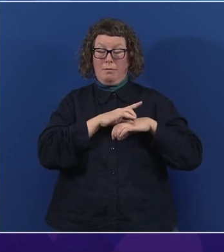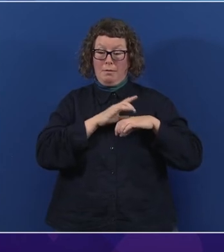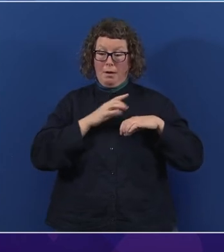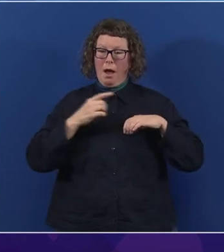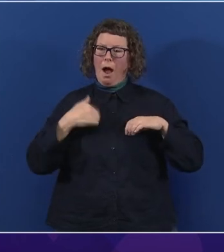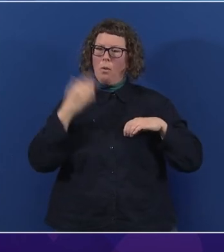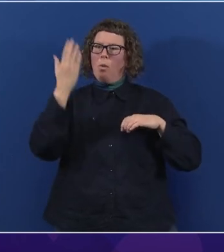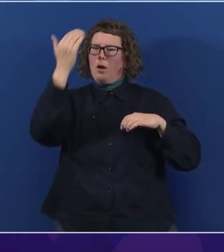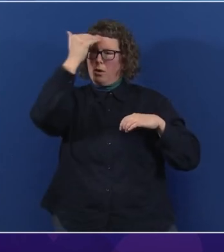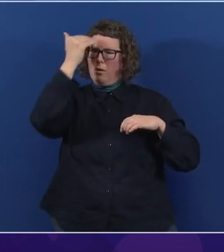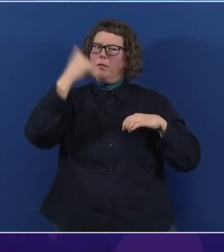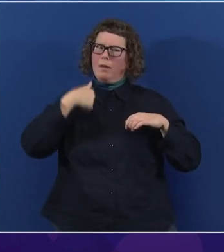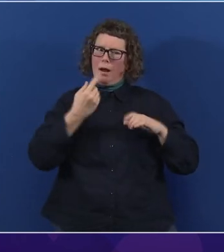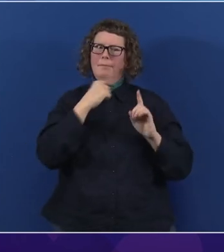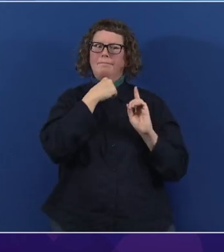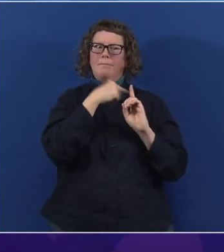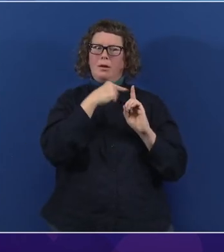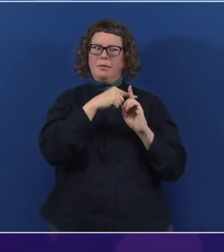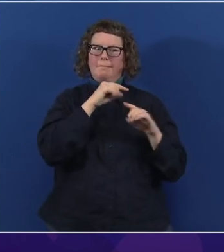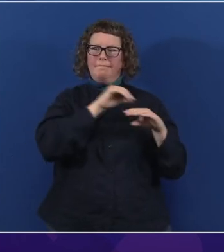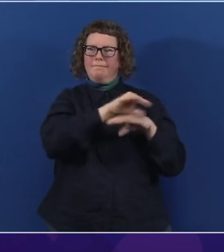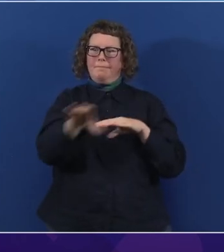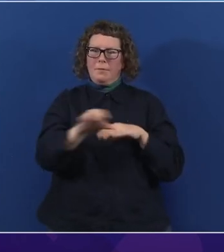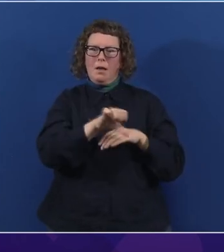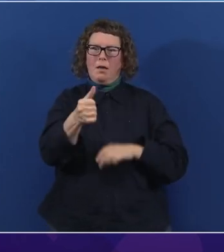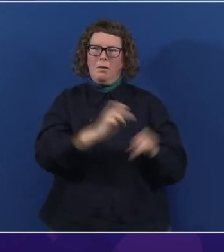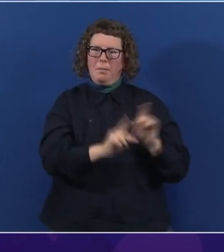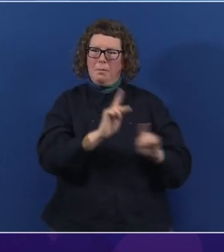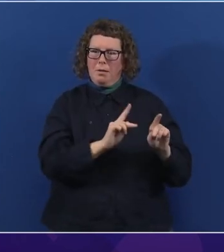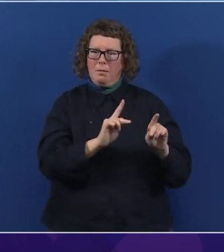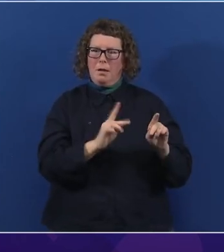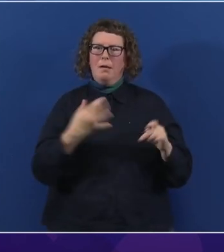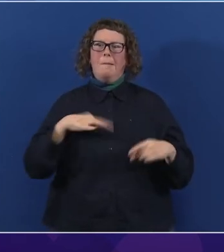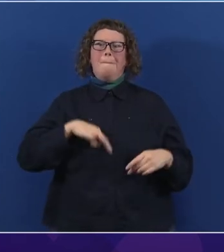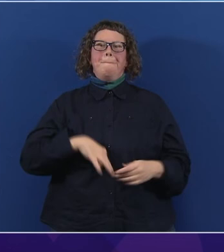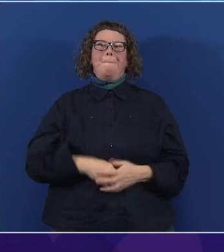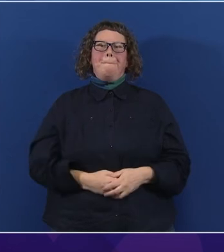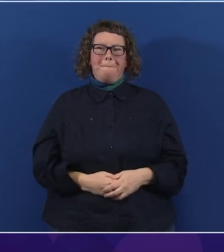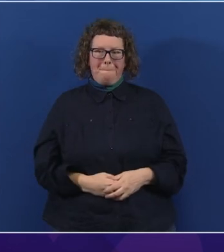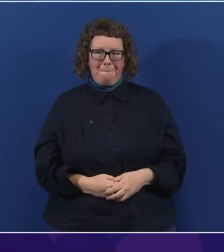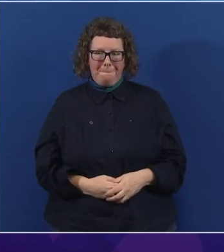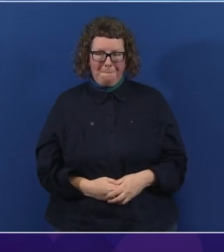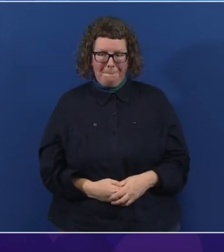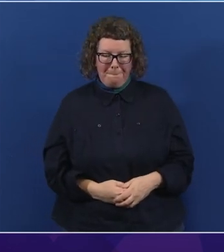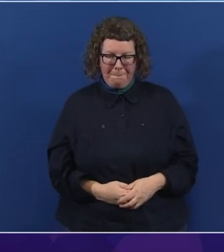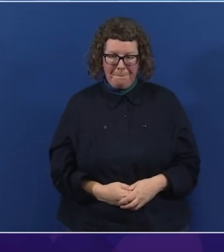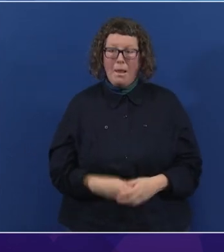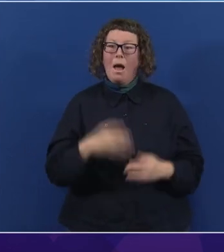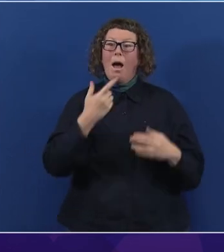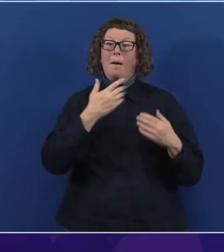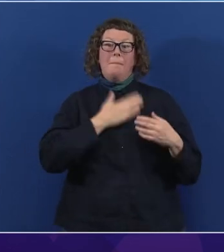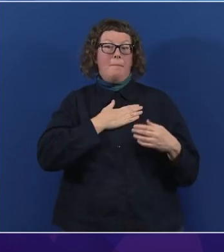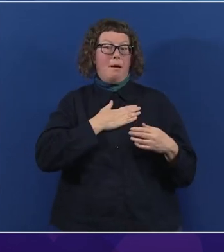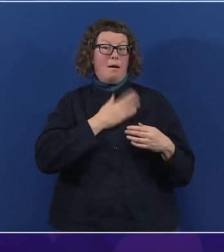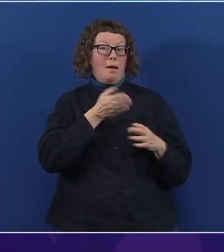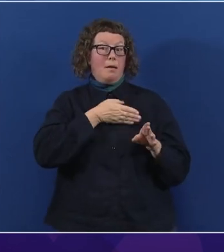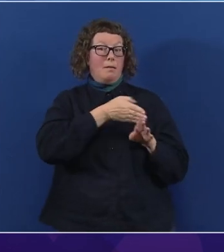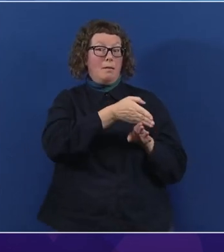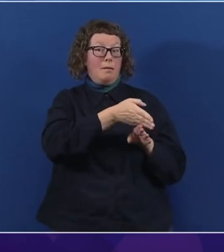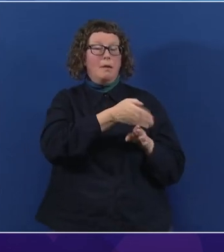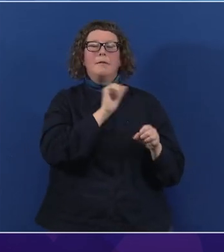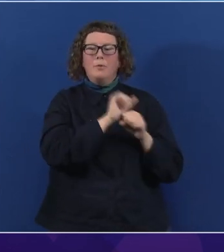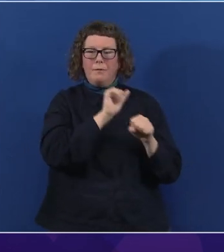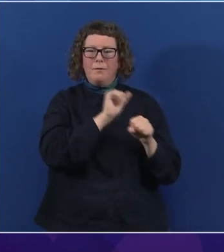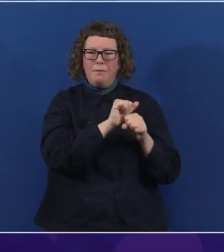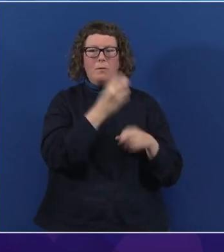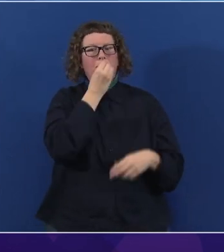that I had a positive impact on other people. I just happened to do that through food. And